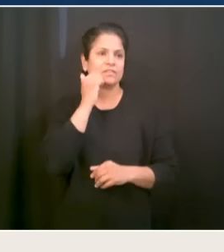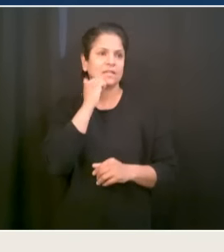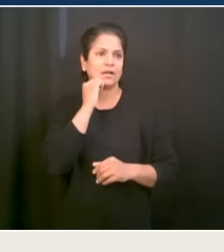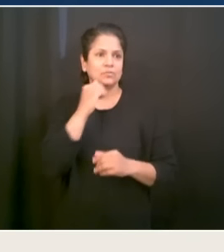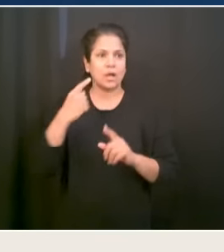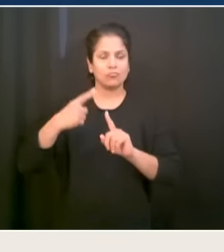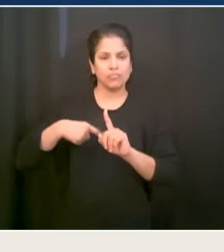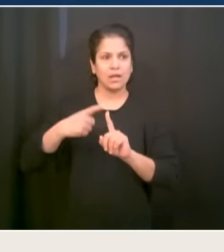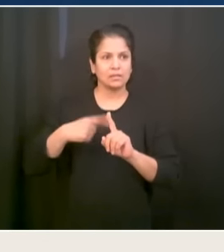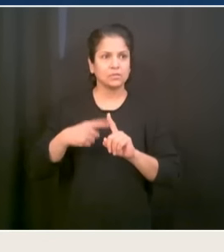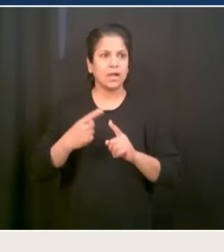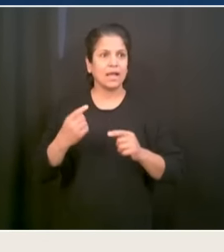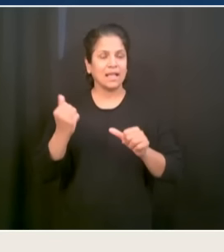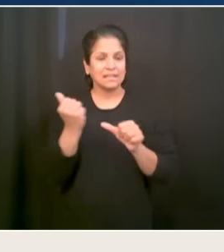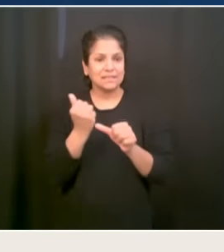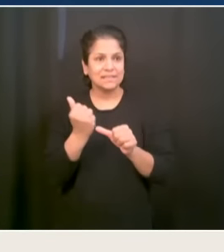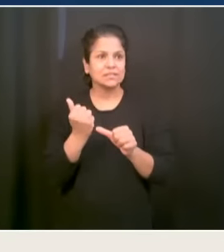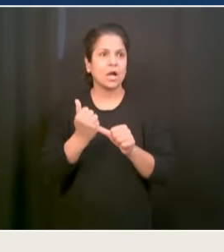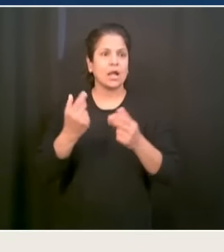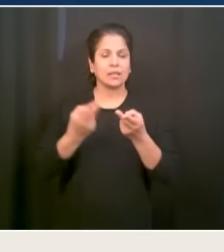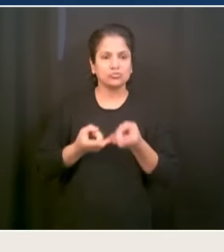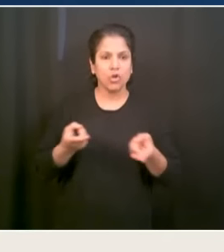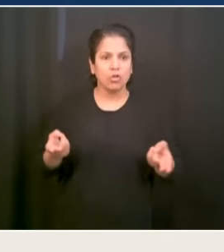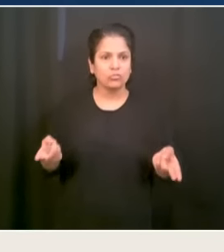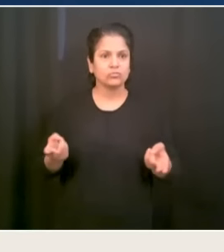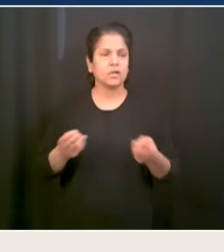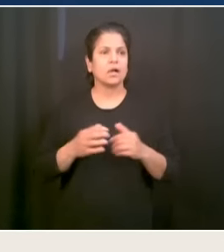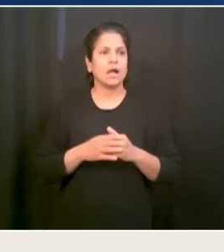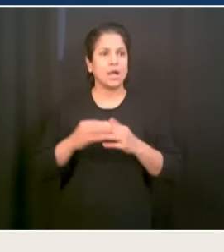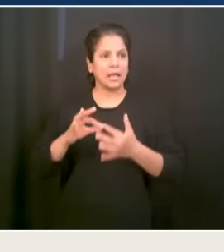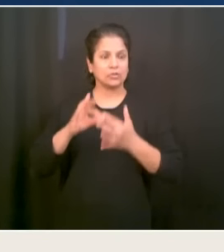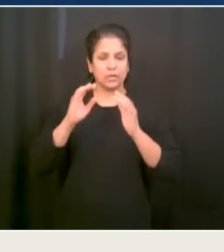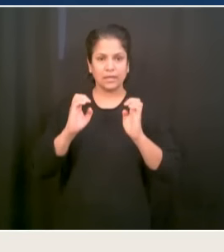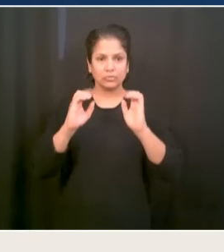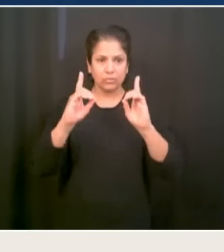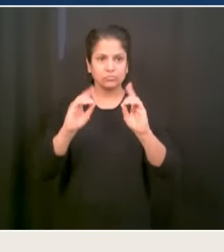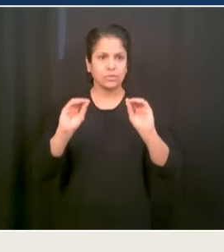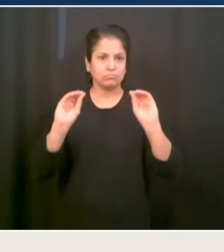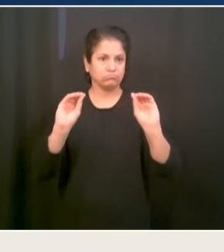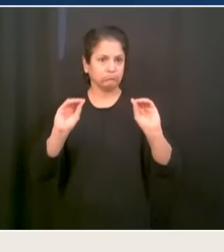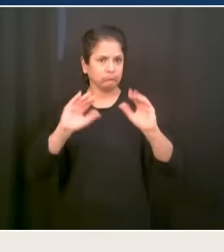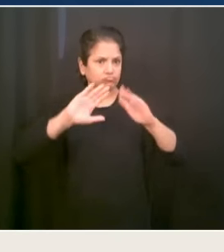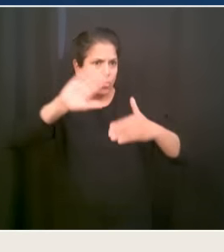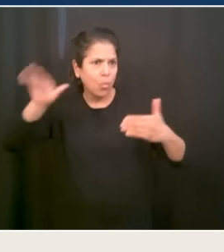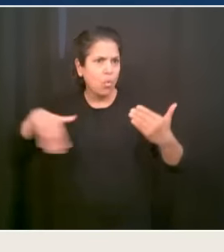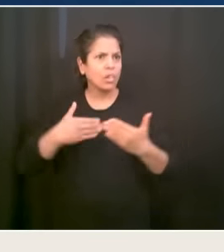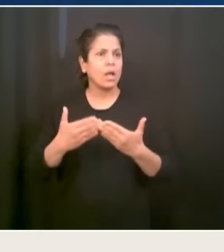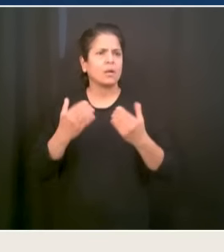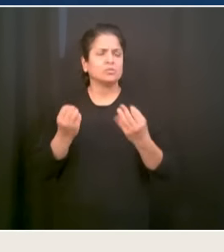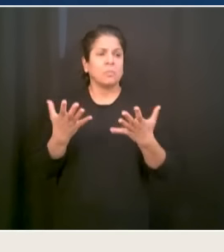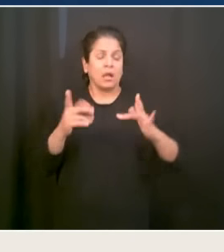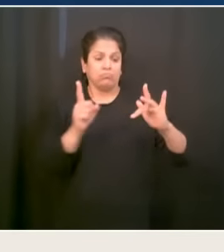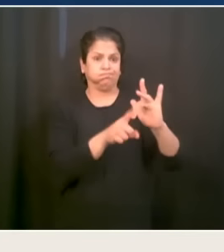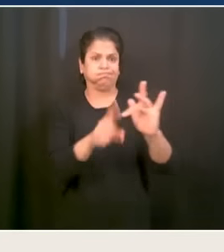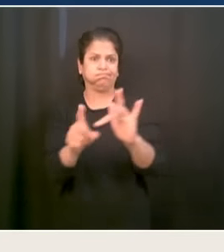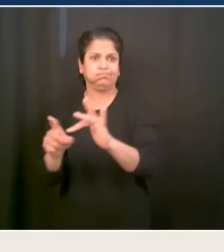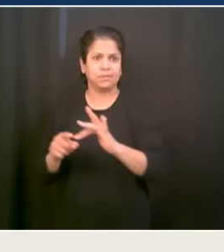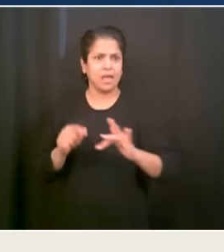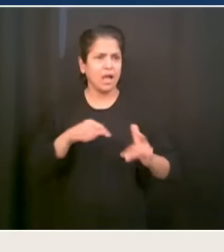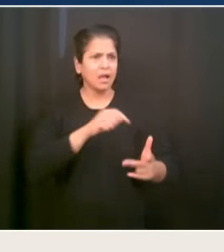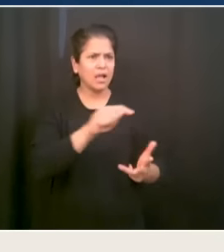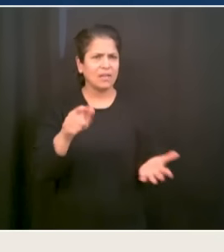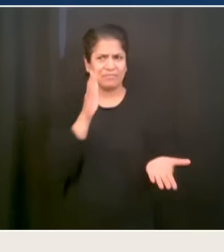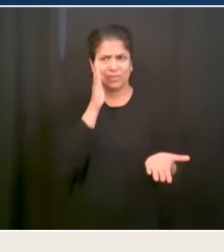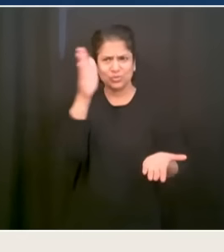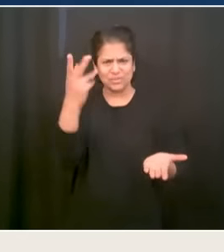special education, while quietly leaving behind enormous gaps for the future. And knowing his time in office was likely coming to an